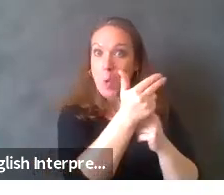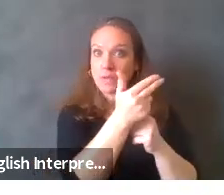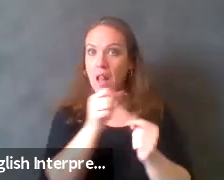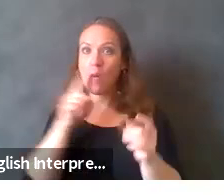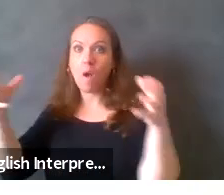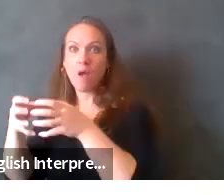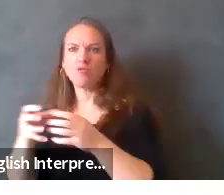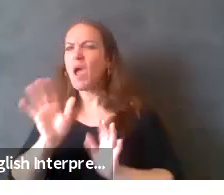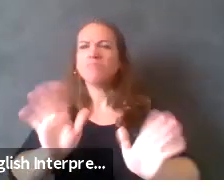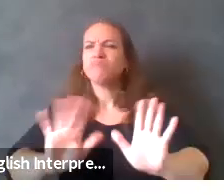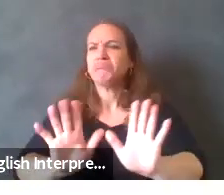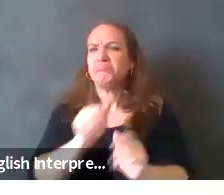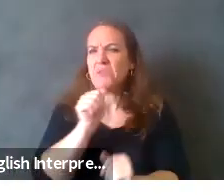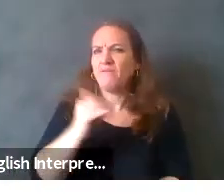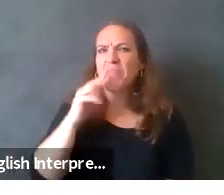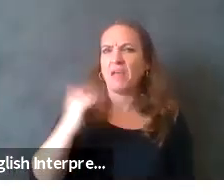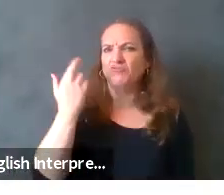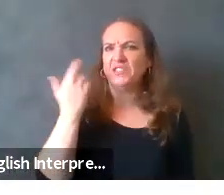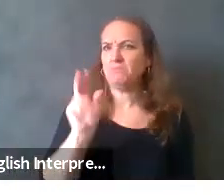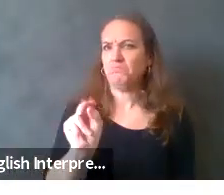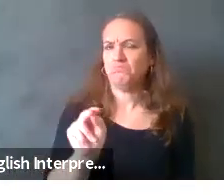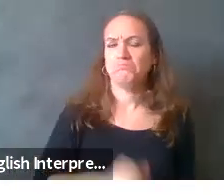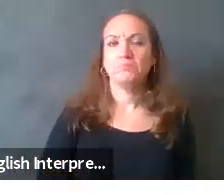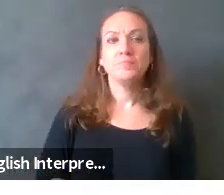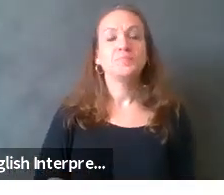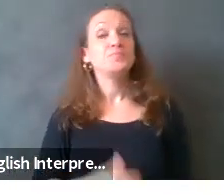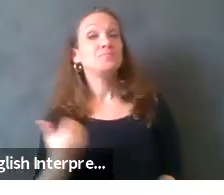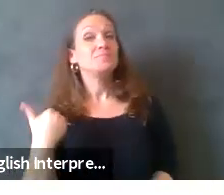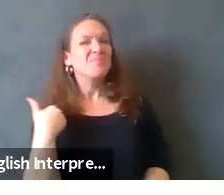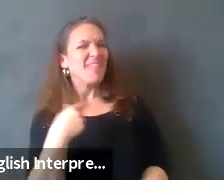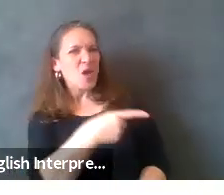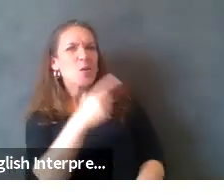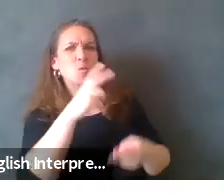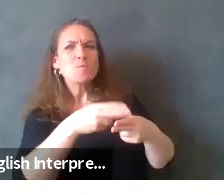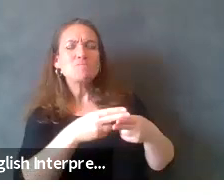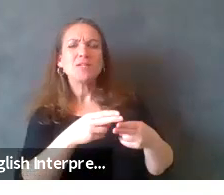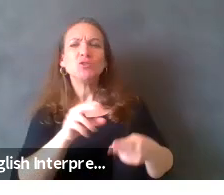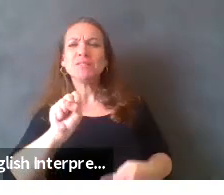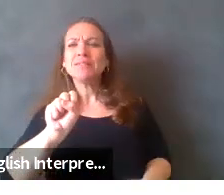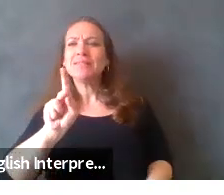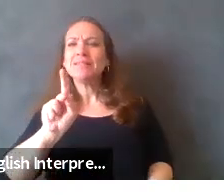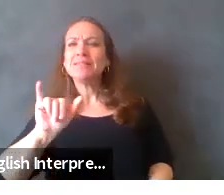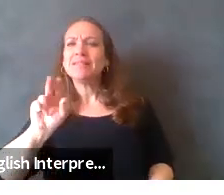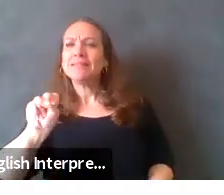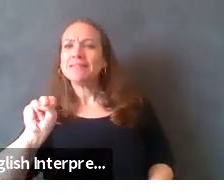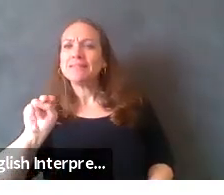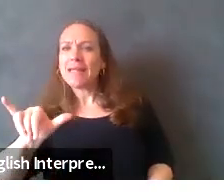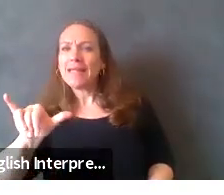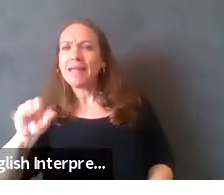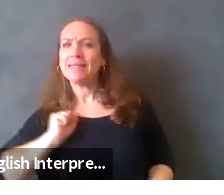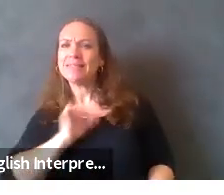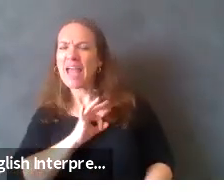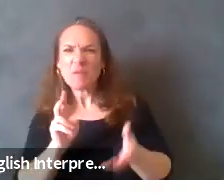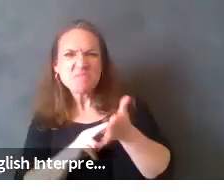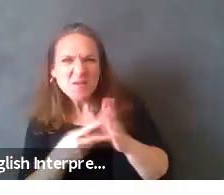All right. And at one point you referred to skinny staffing. I think we know what you mean, but somebody was asking, could you explain what